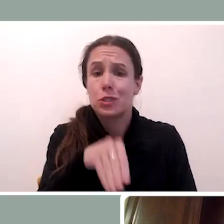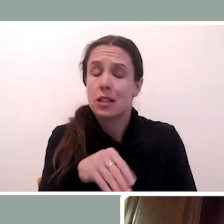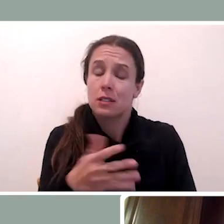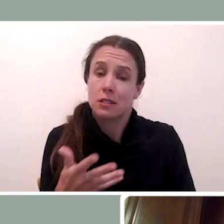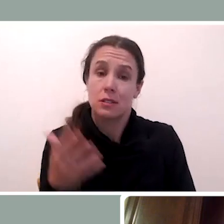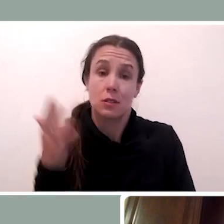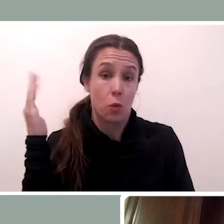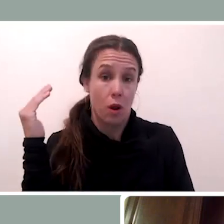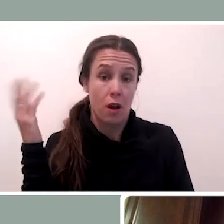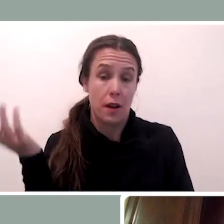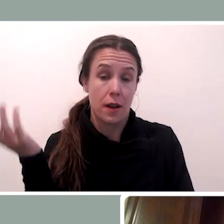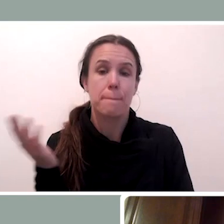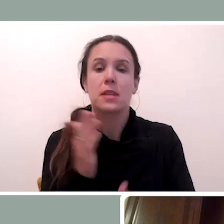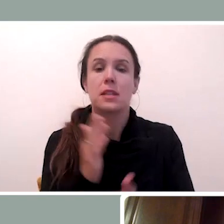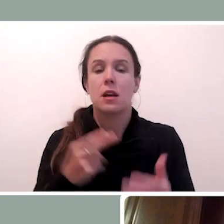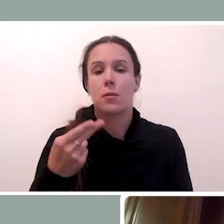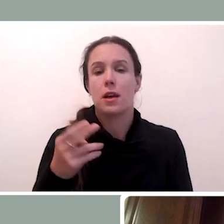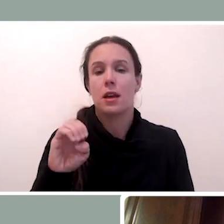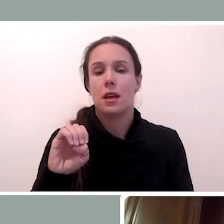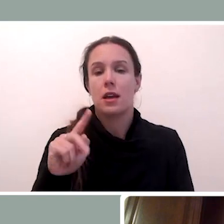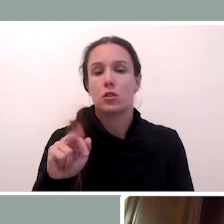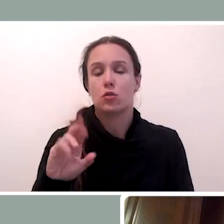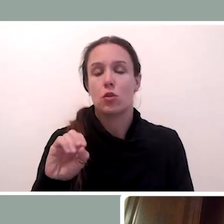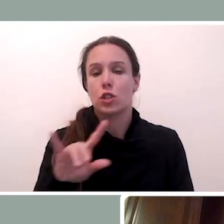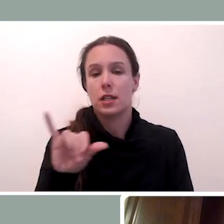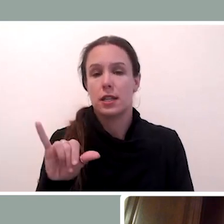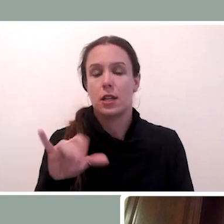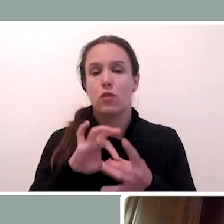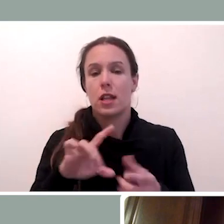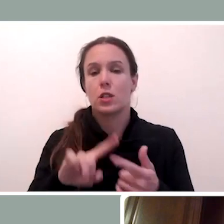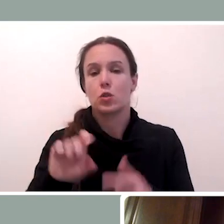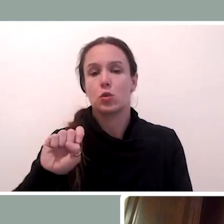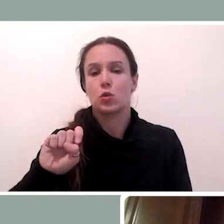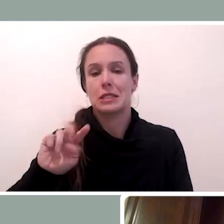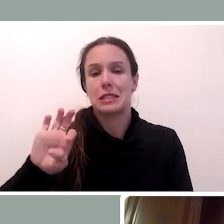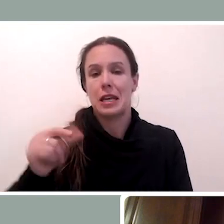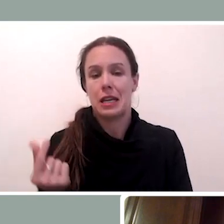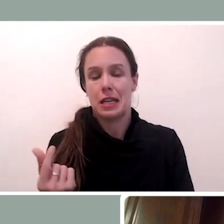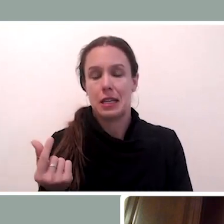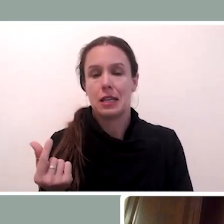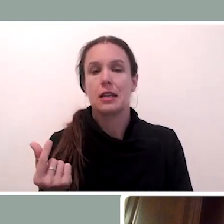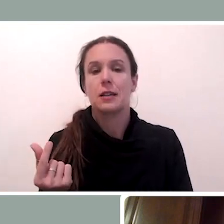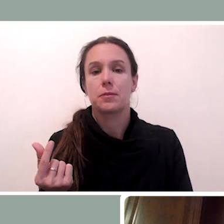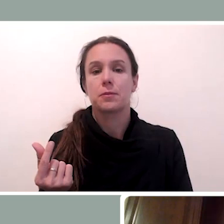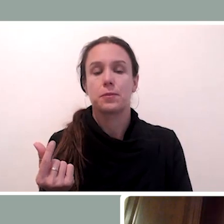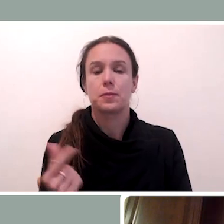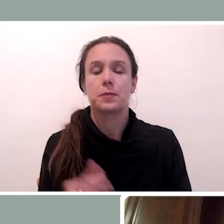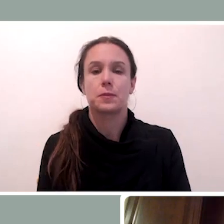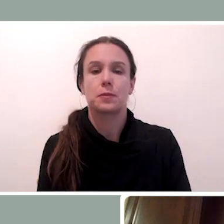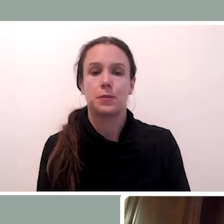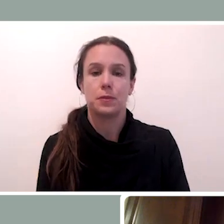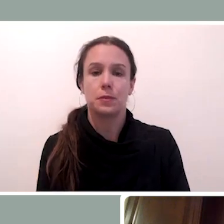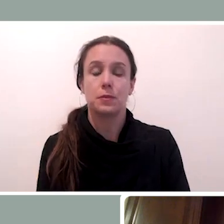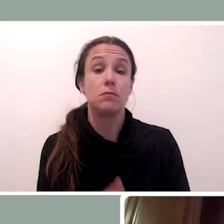be some heterogeneity when it comes to staining. Patients who have, sometimes I've had patients where